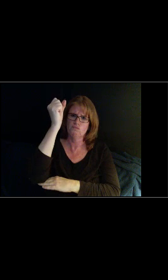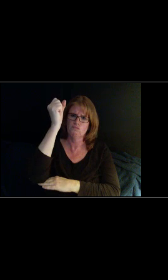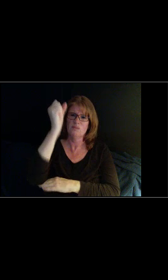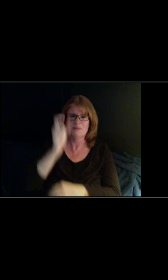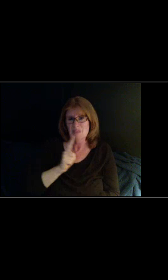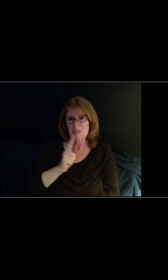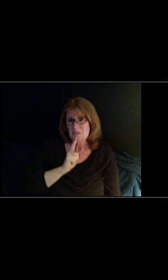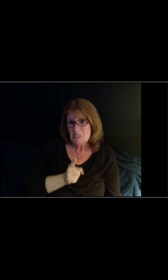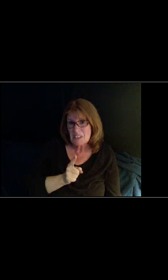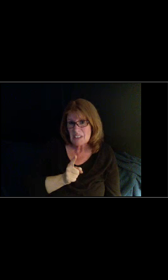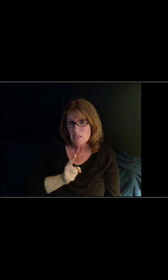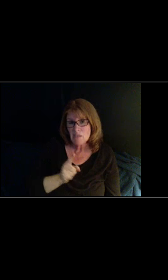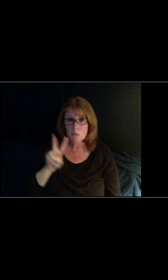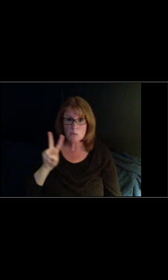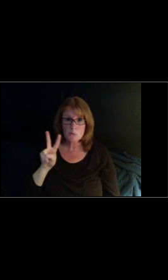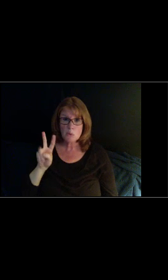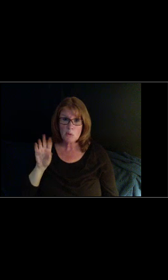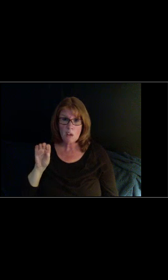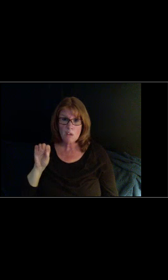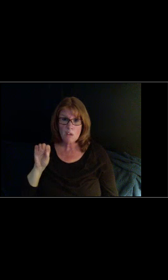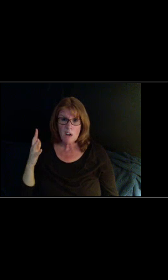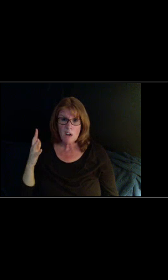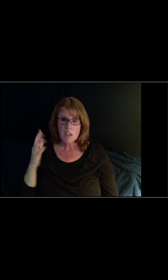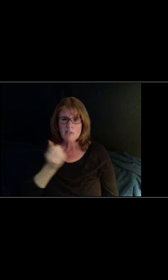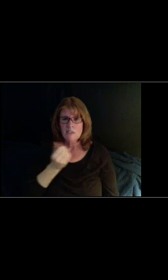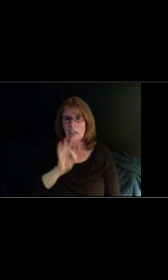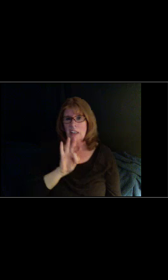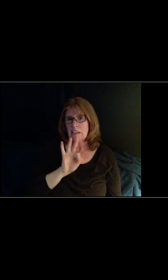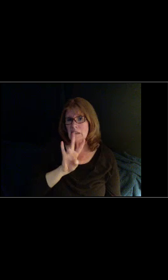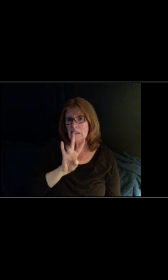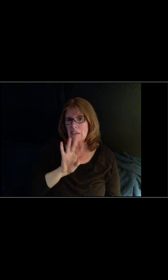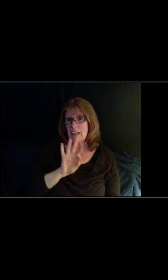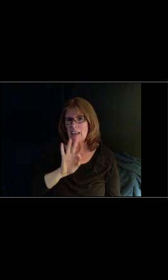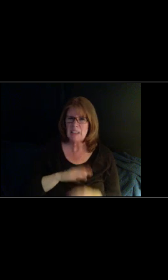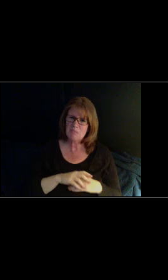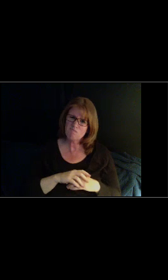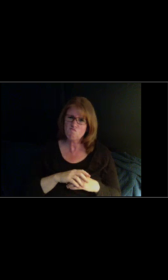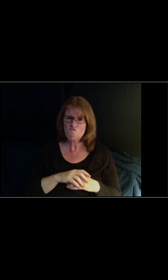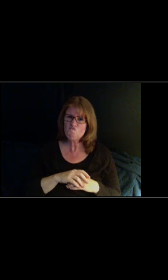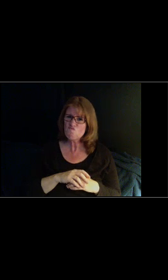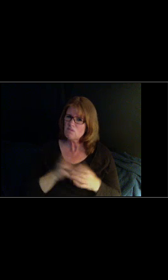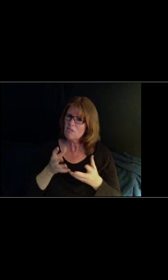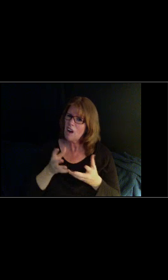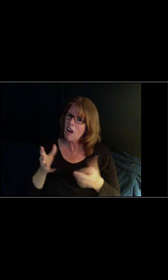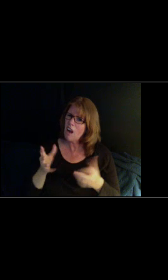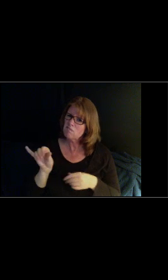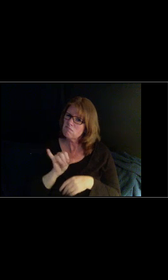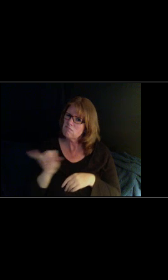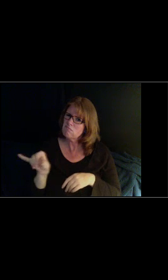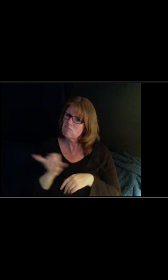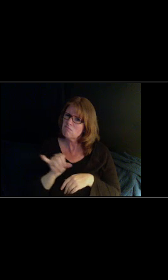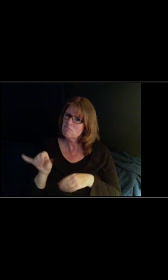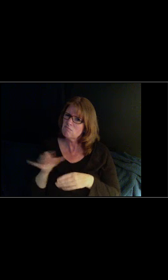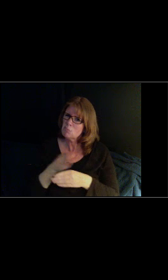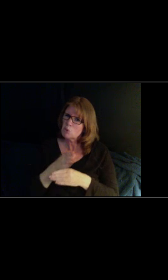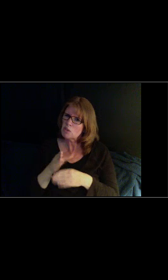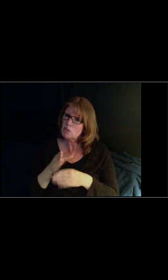that period of time until 2005 was the longest time that we saw a set Code of